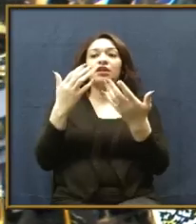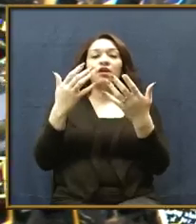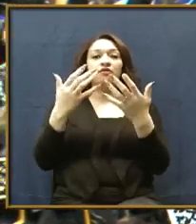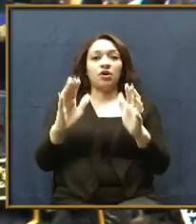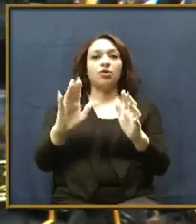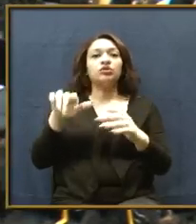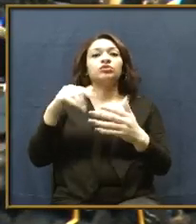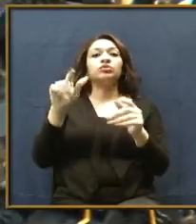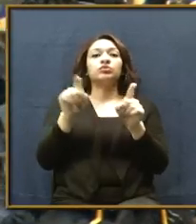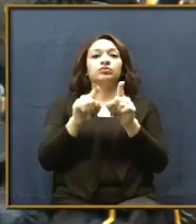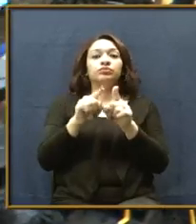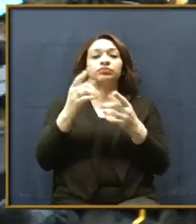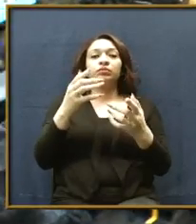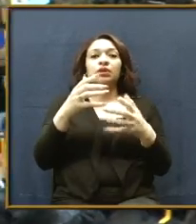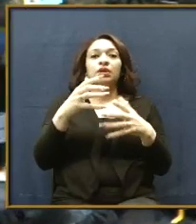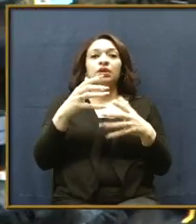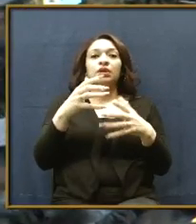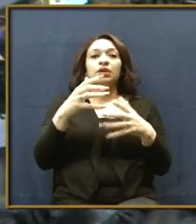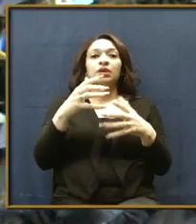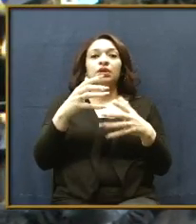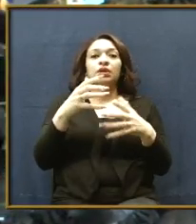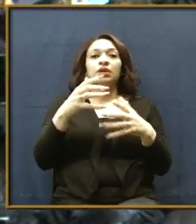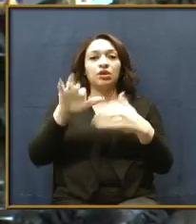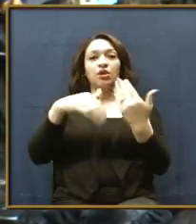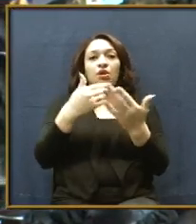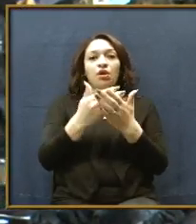requirements for the Angelo State University.